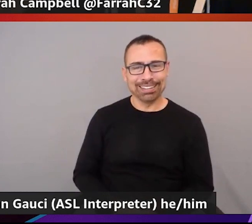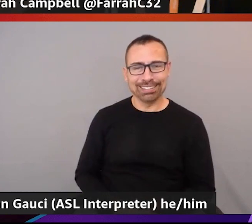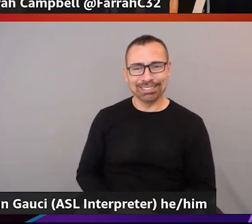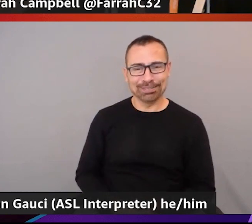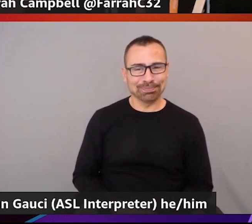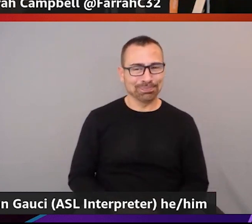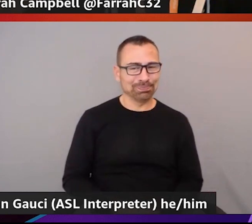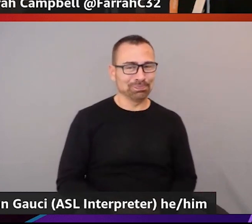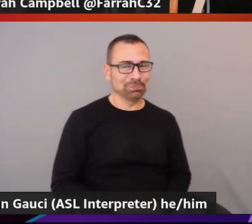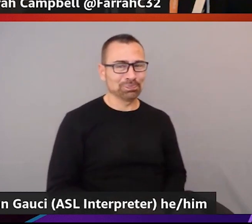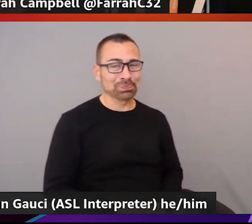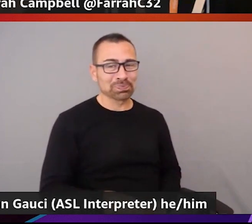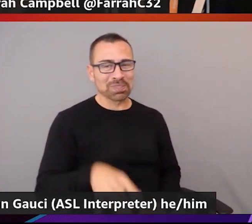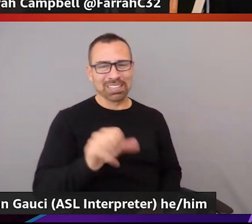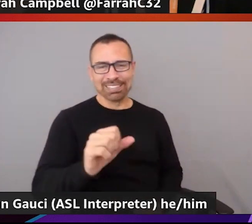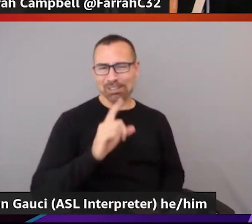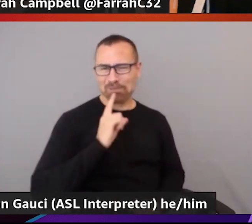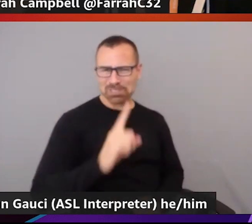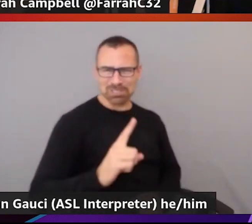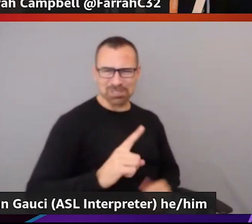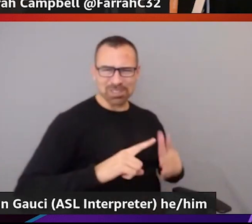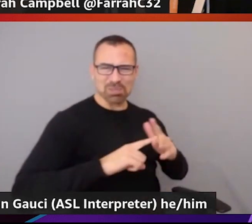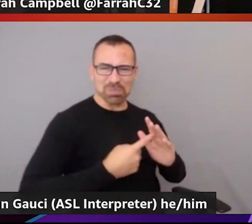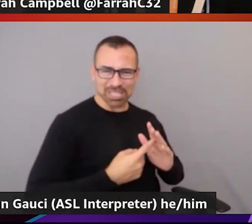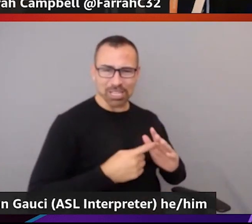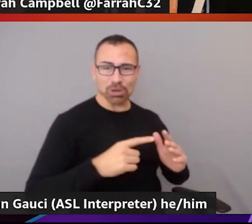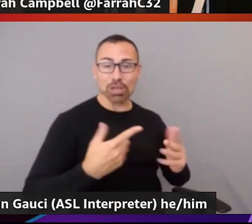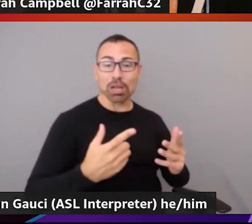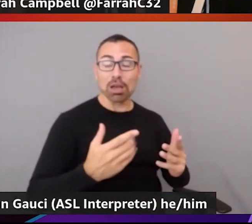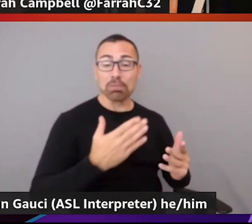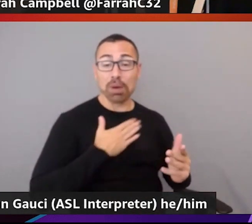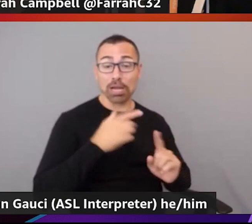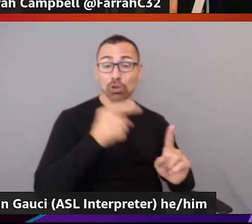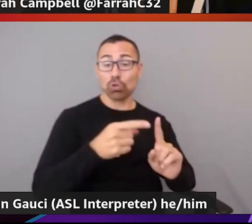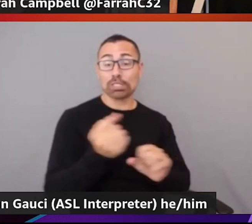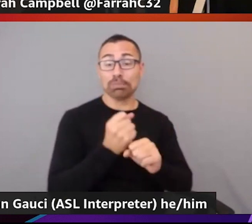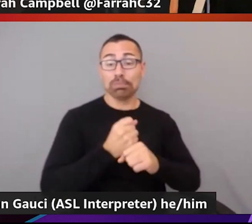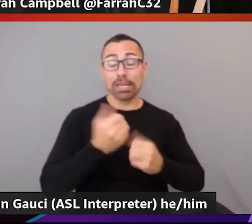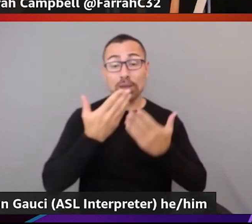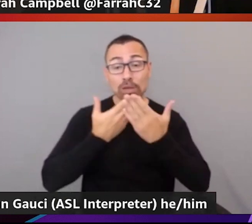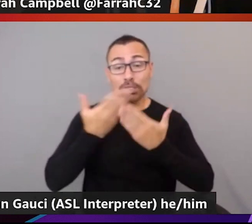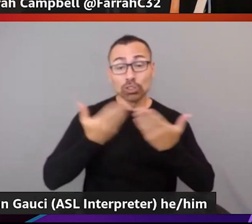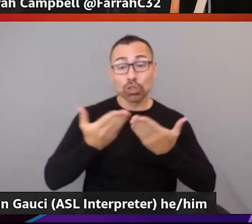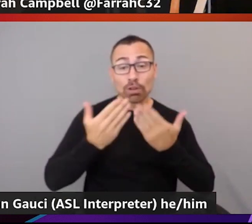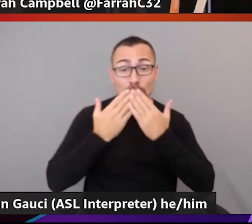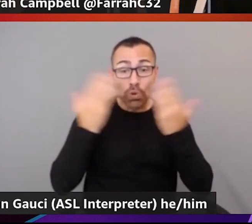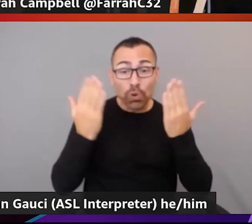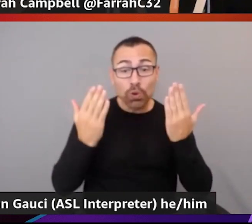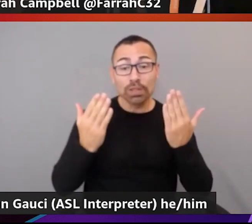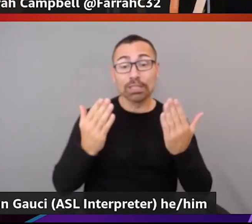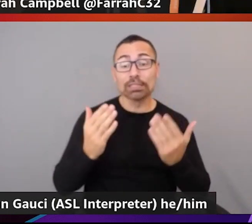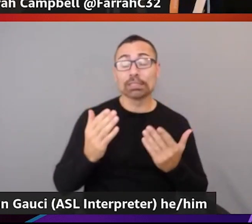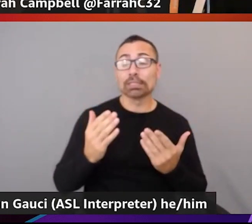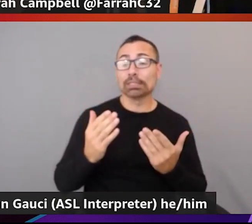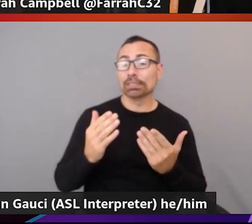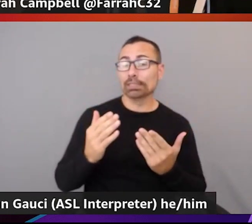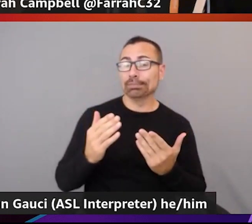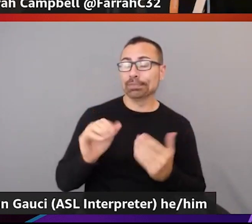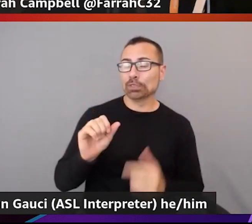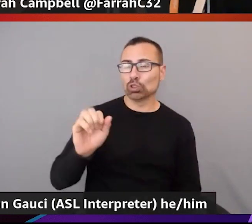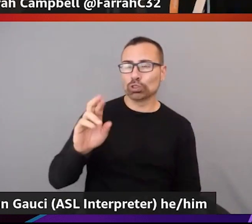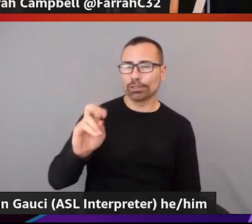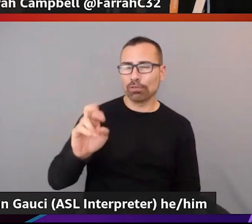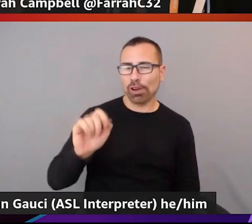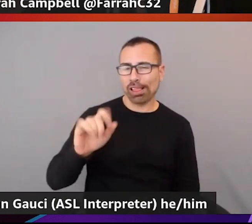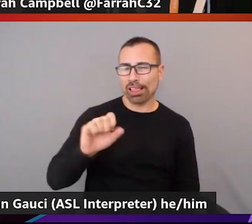at the beginning when I first started it, like my goal was like make serverless easy. I think for a lot of companies, especially enterprise companies,